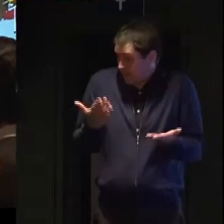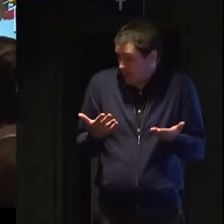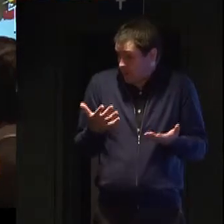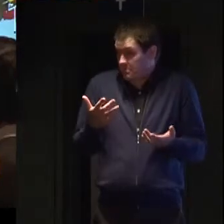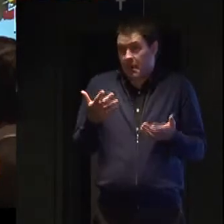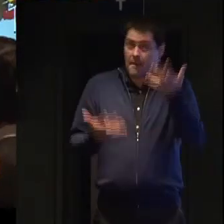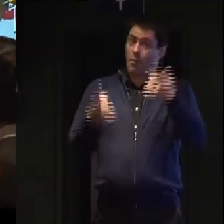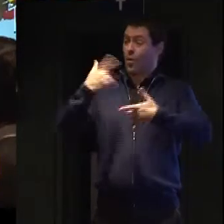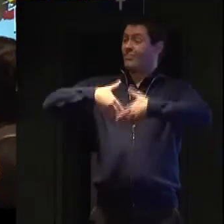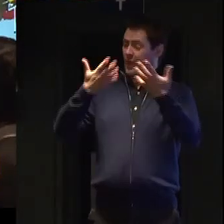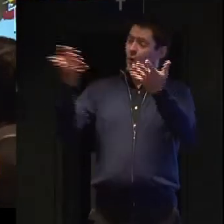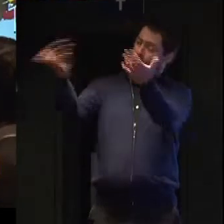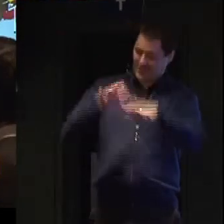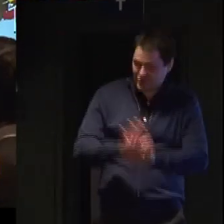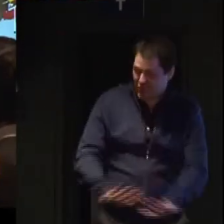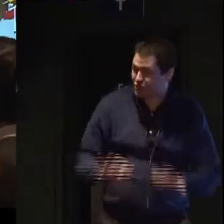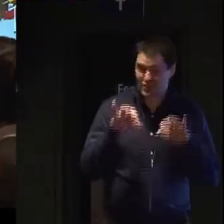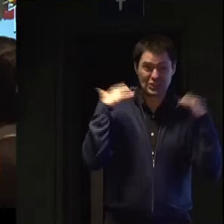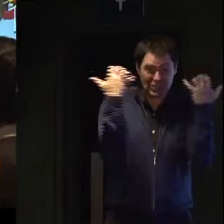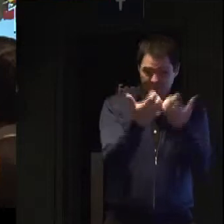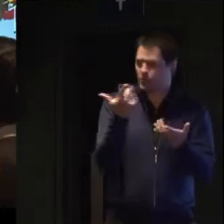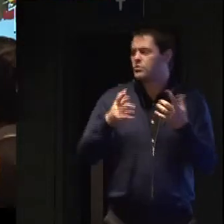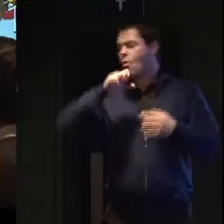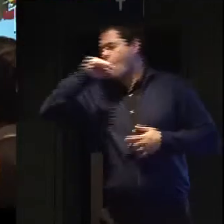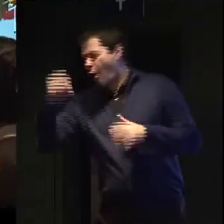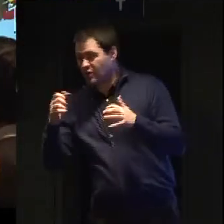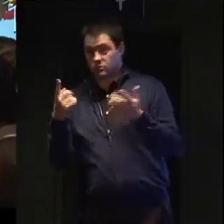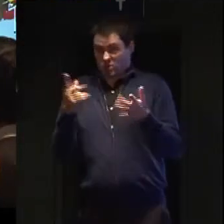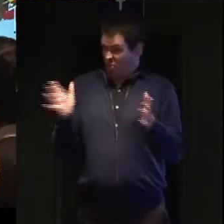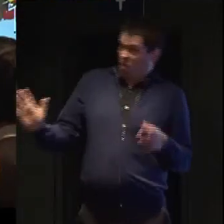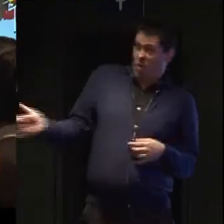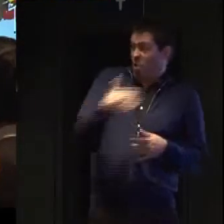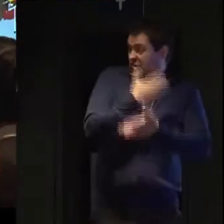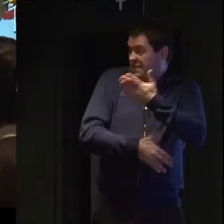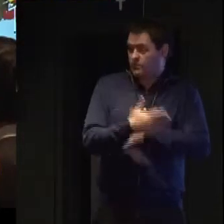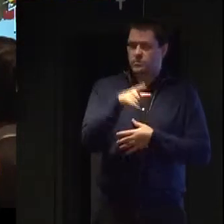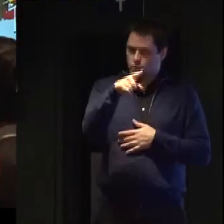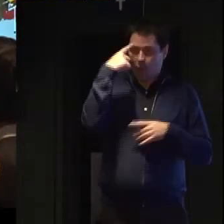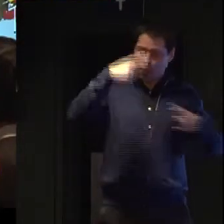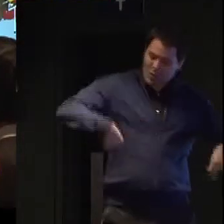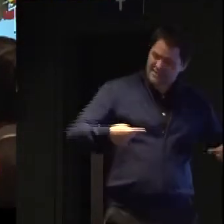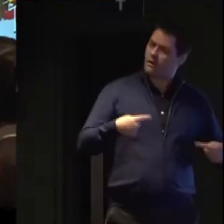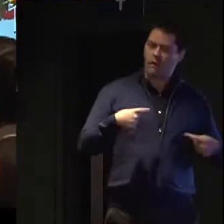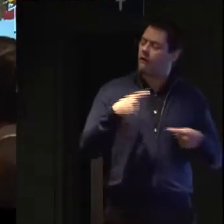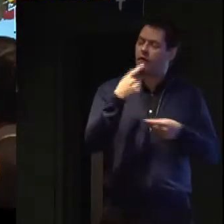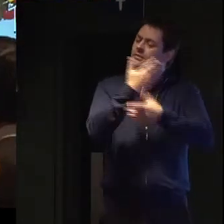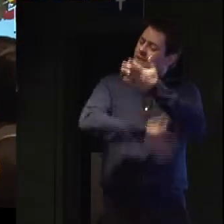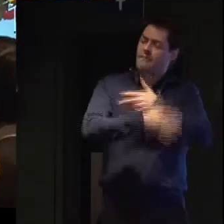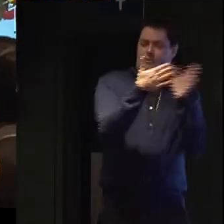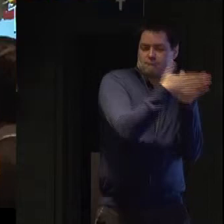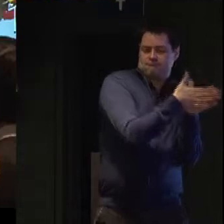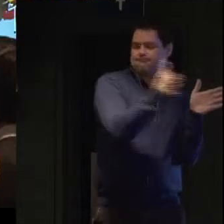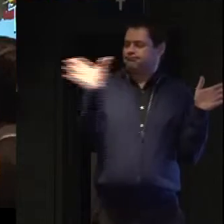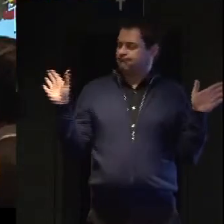about accessibility in a little bit of a different way. So what do? Well, we provide tools, as I say, where we can. We get all